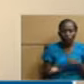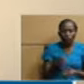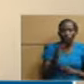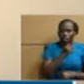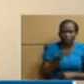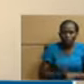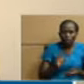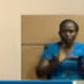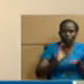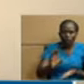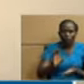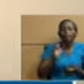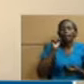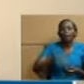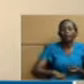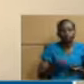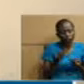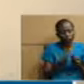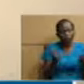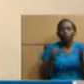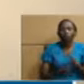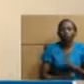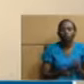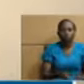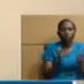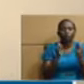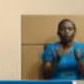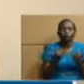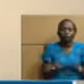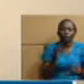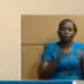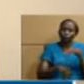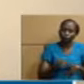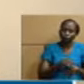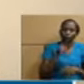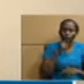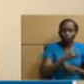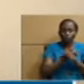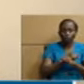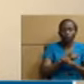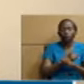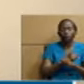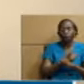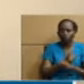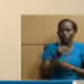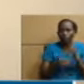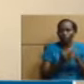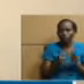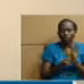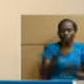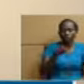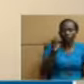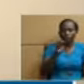are able to sort some issues out for themselves. So contributory social security systems such as NSSF have